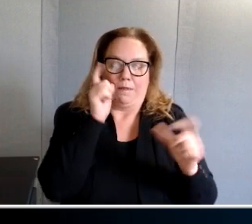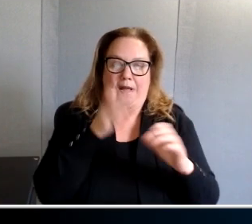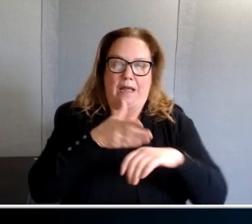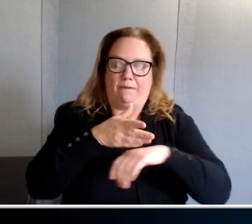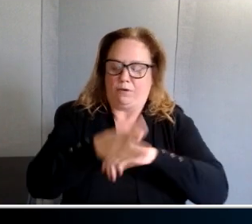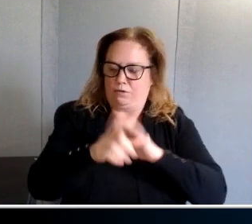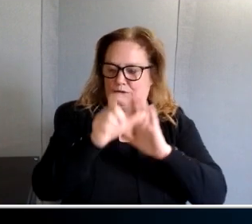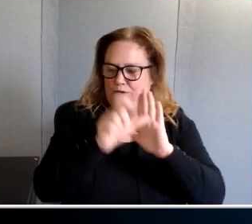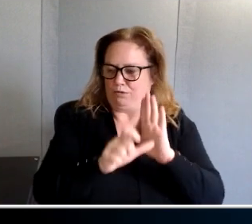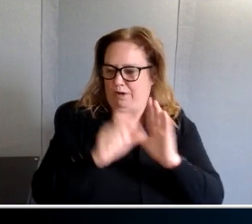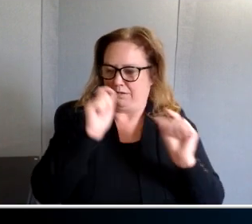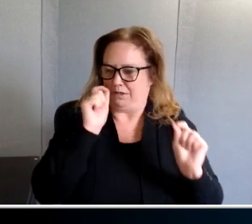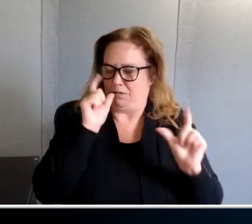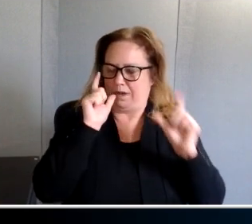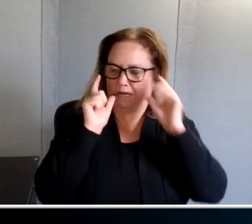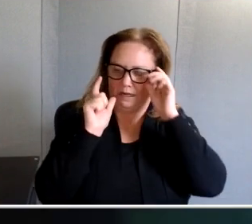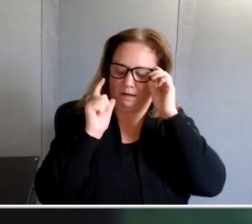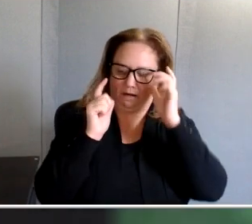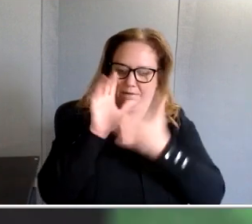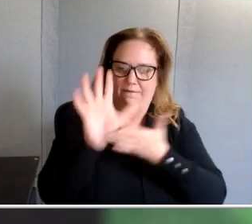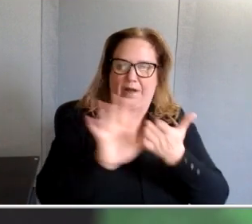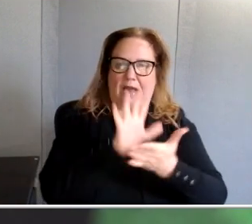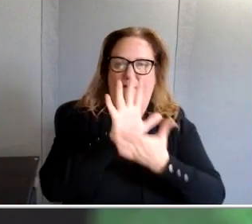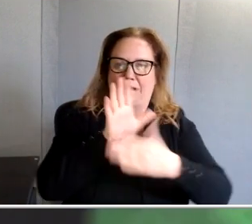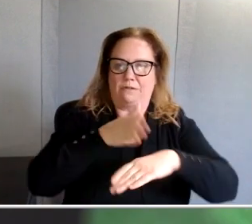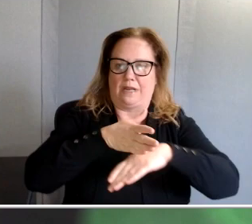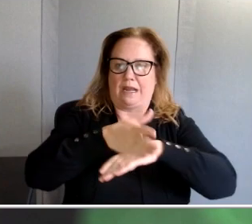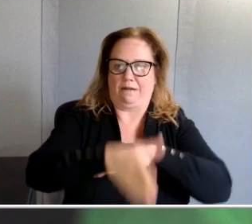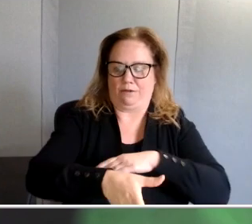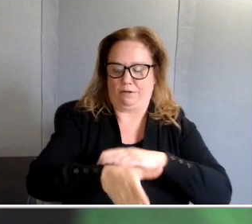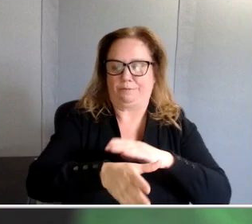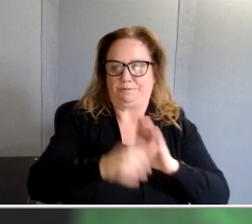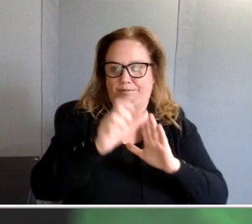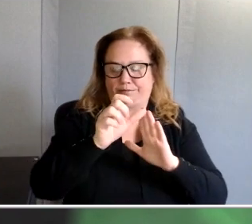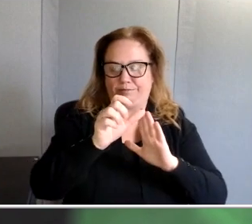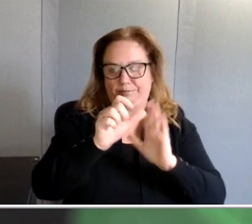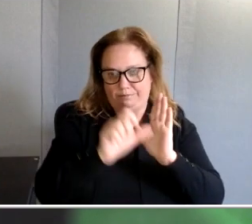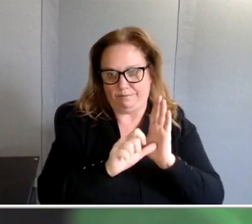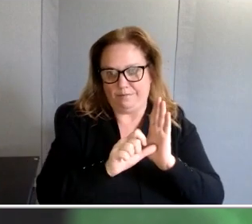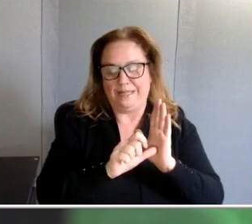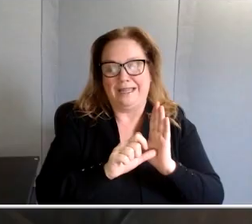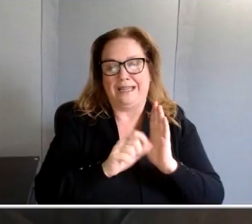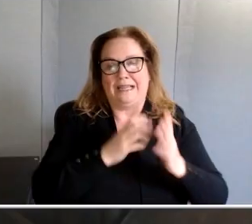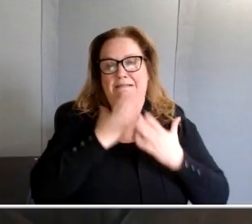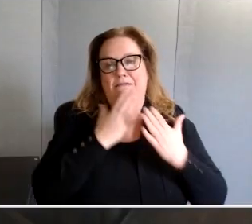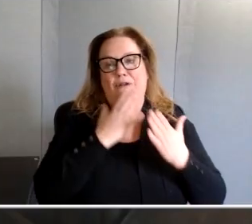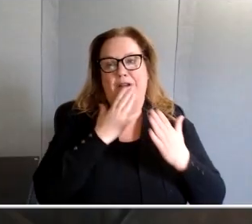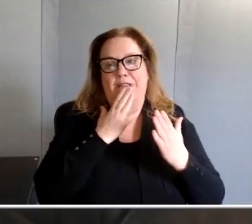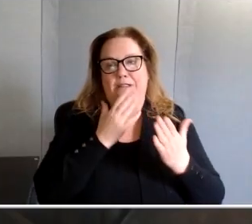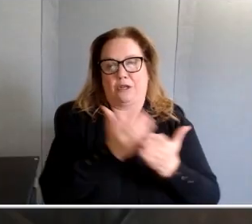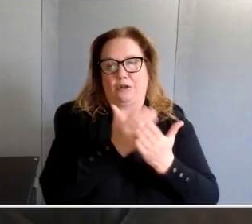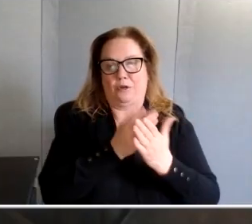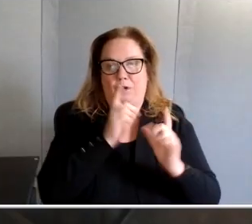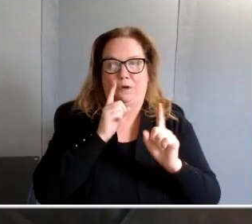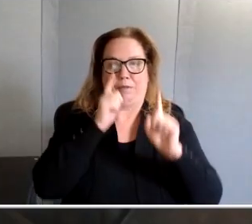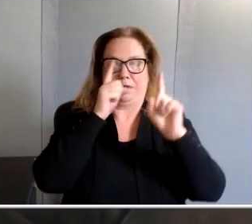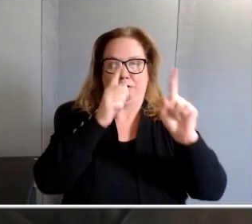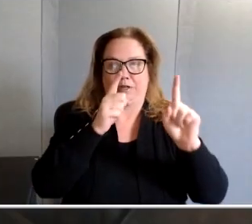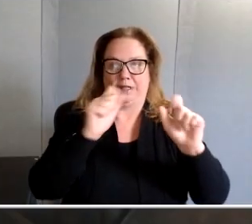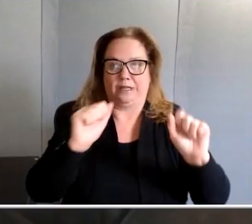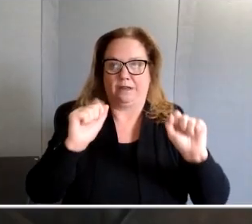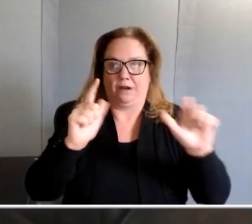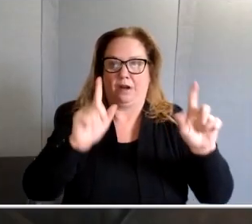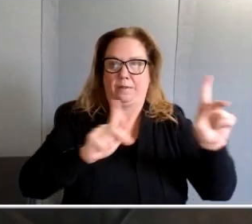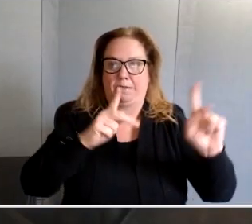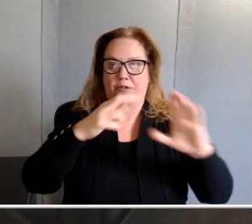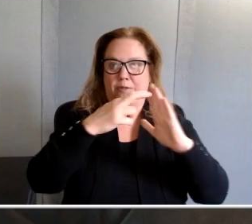was awake about 5 hours after surgery. His gratitude now powers him on a new mission. I think everybody in America should be a registered